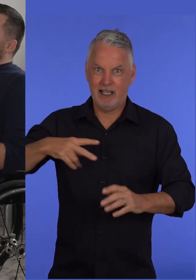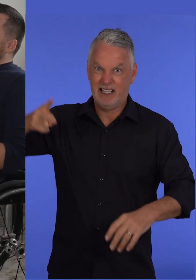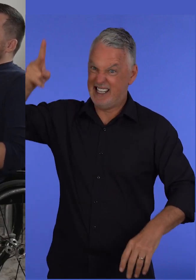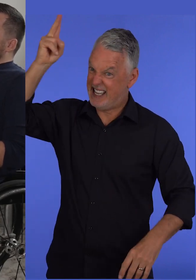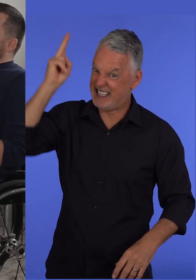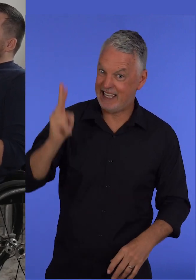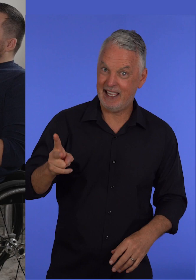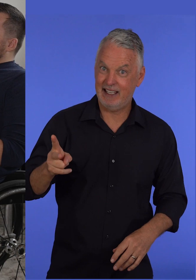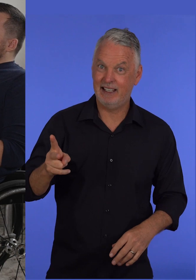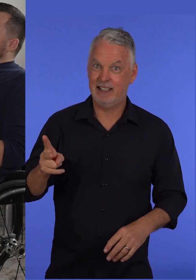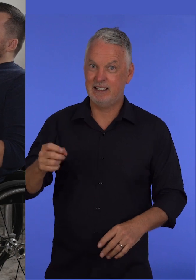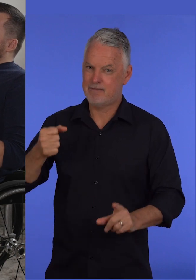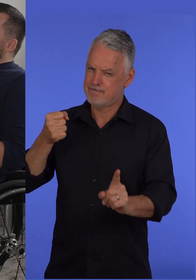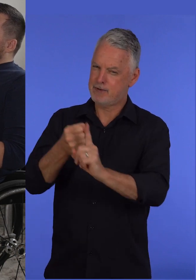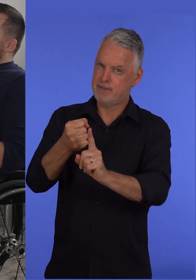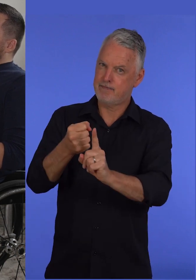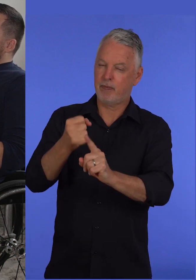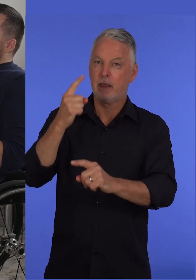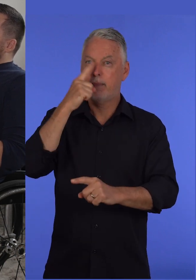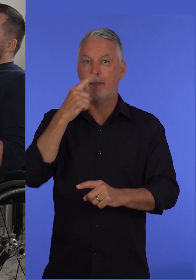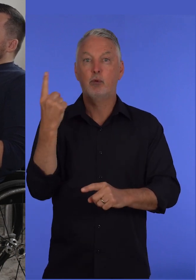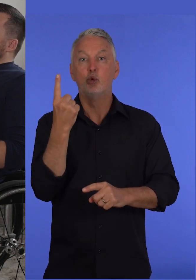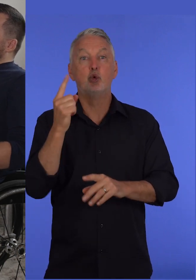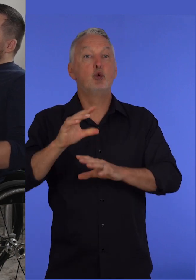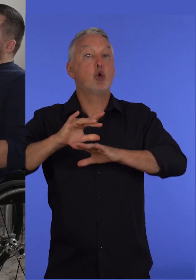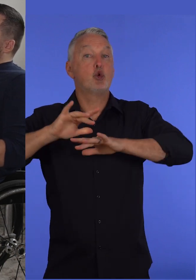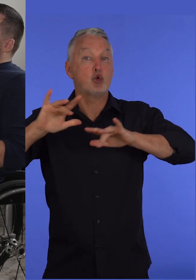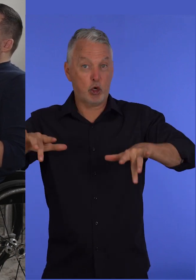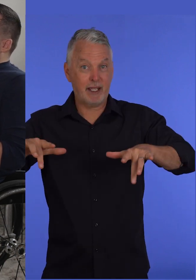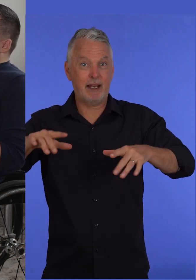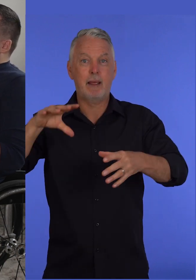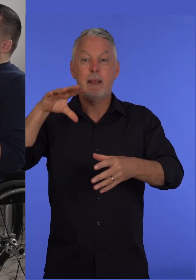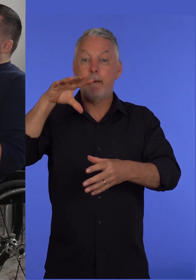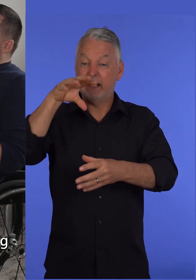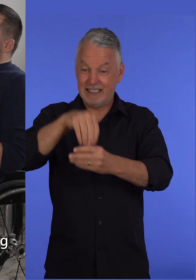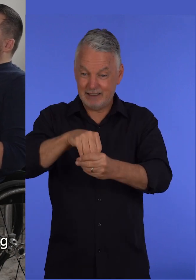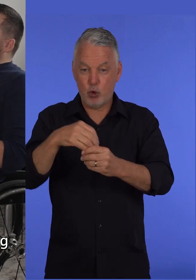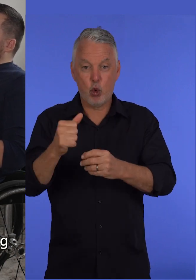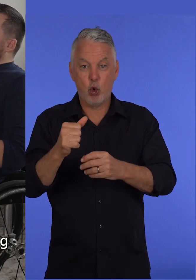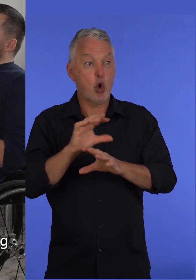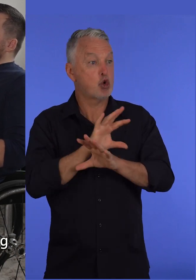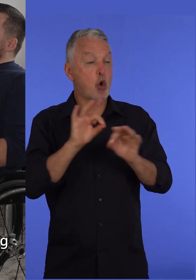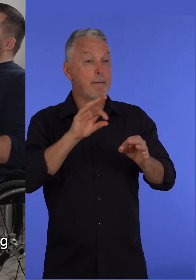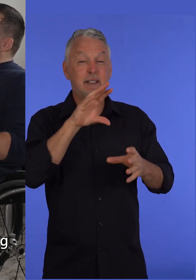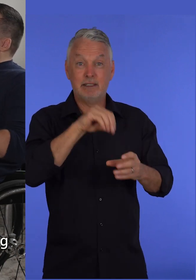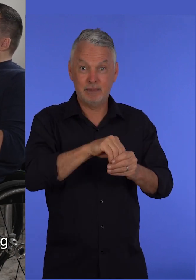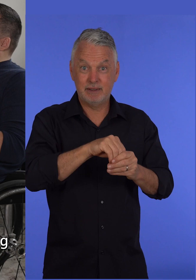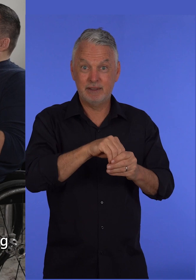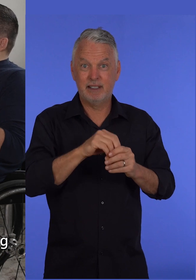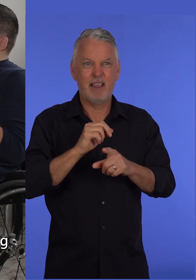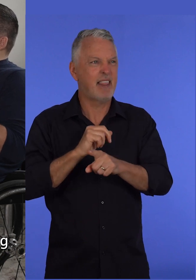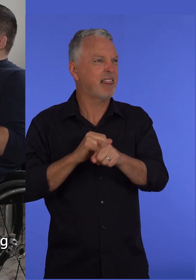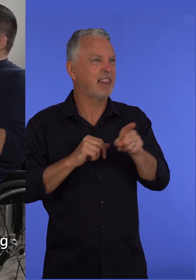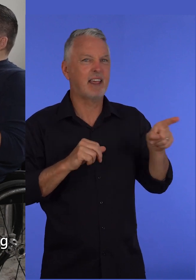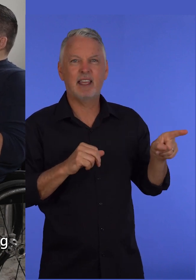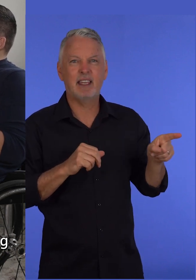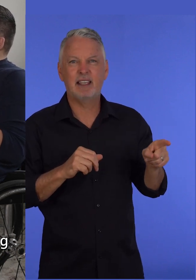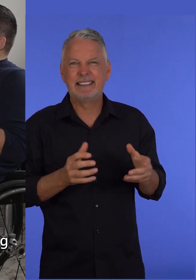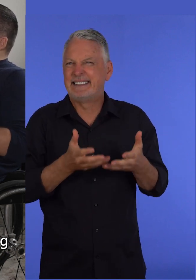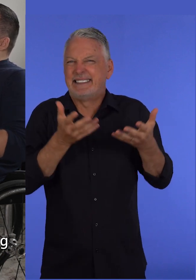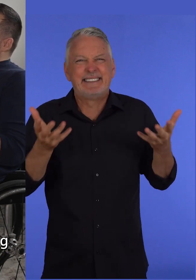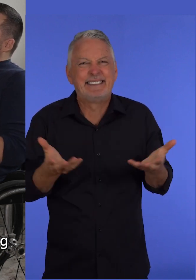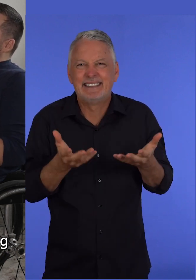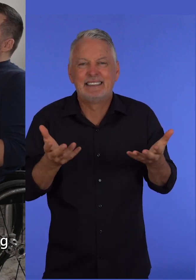that people who are not participants of the NDIS is not something that allows